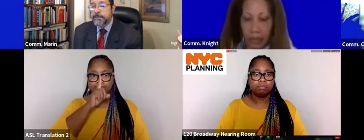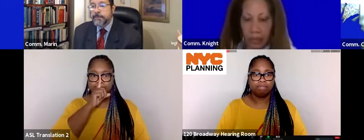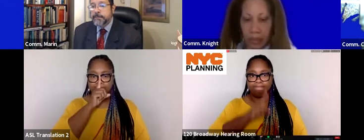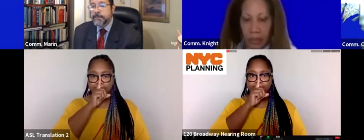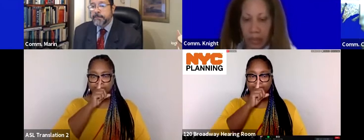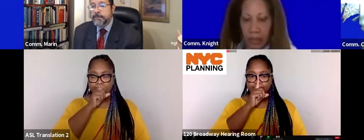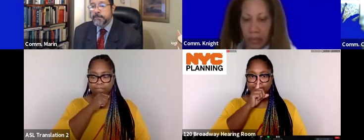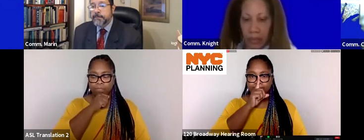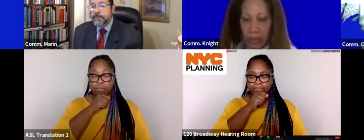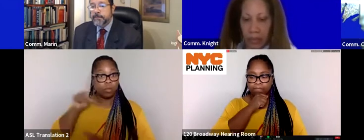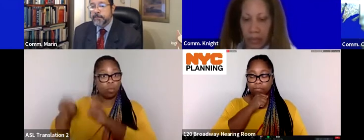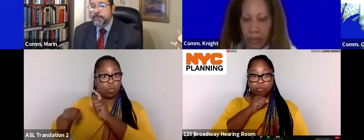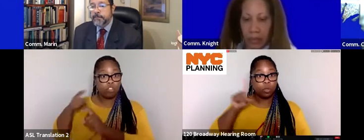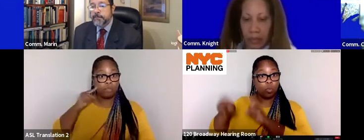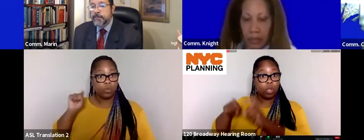Questions for Mr. Cimino?